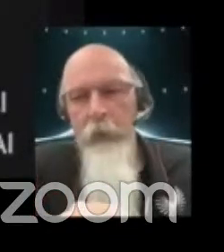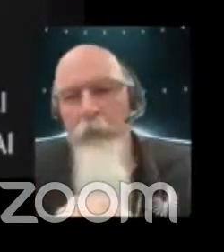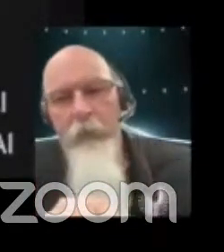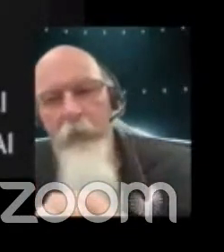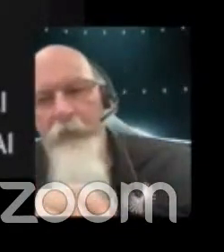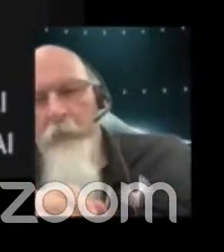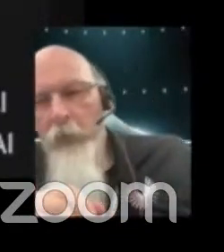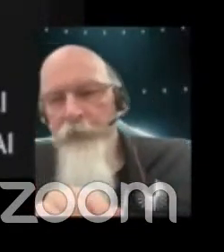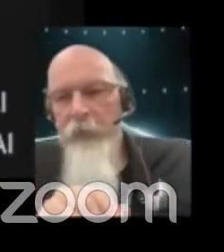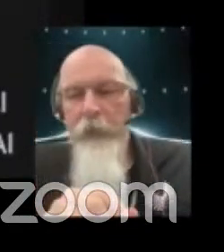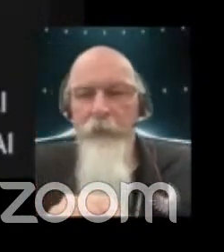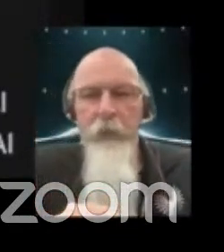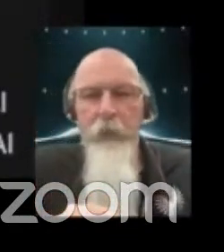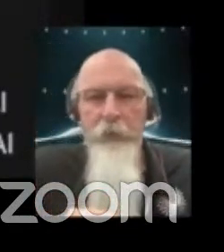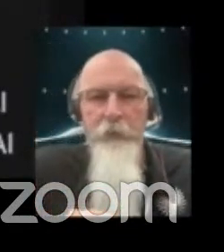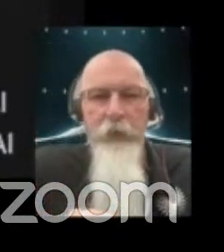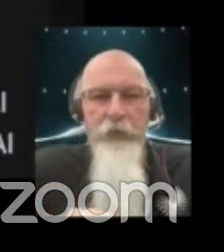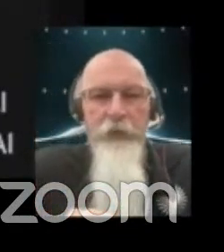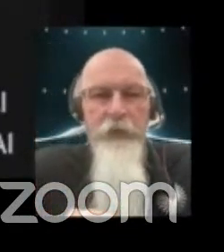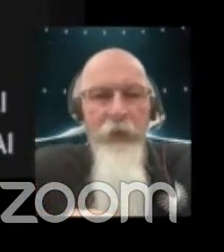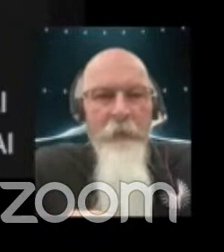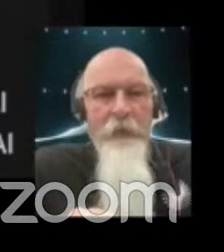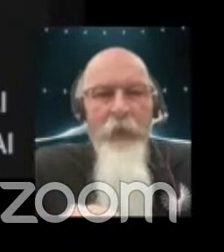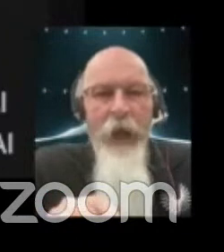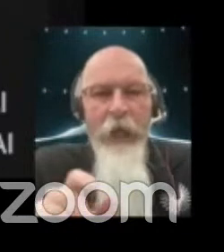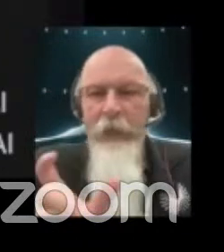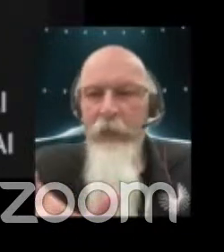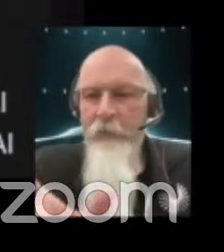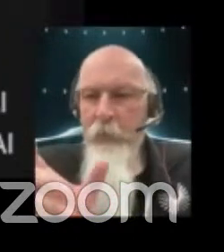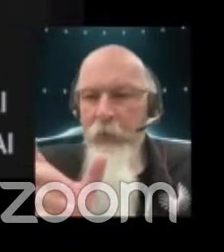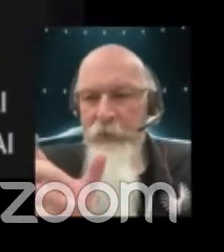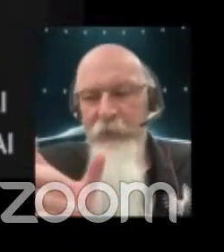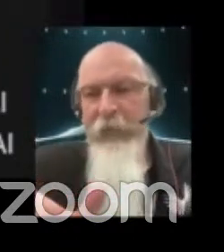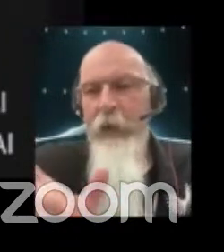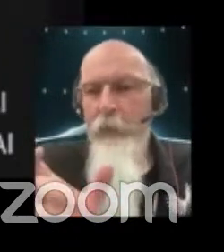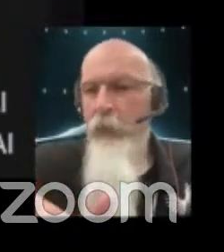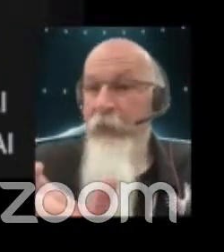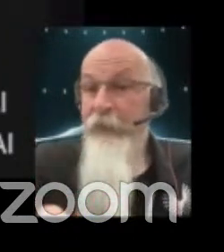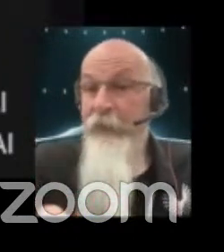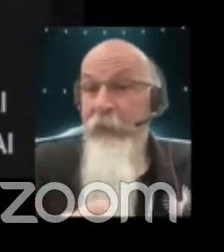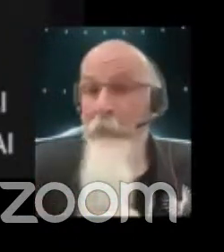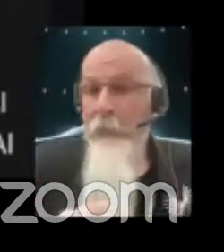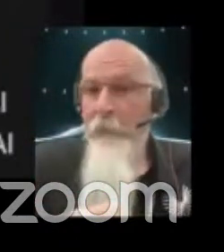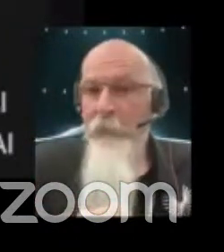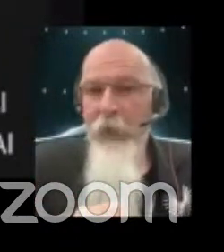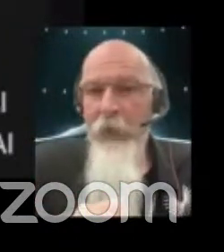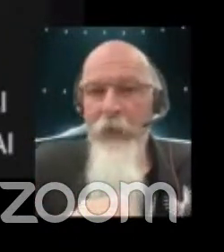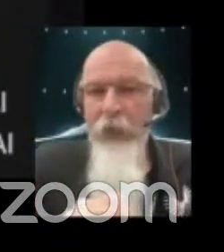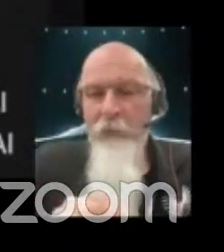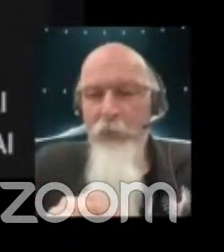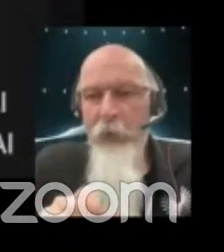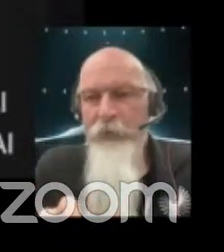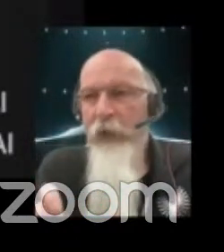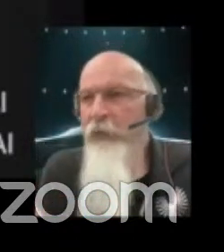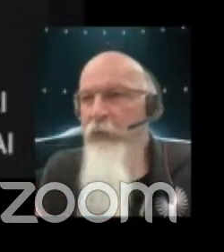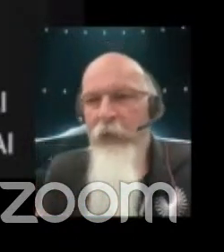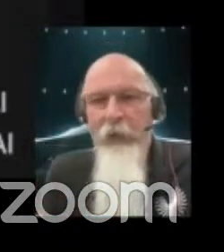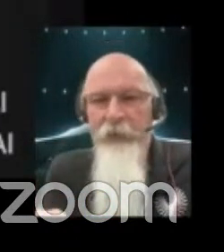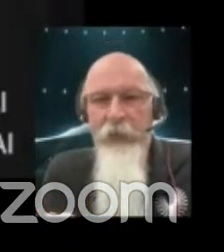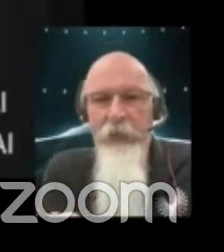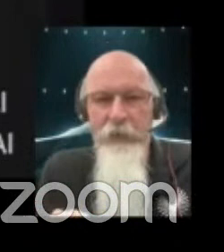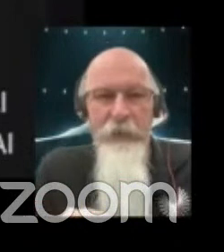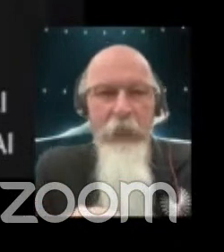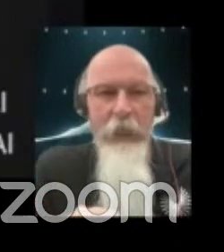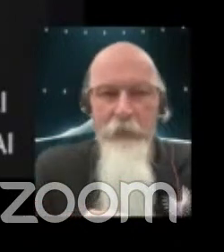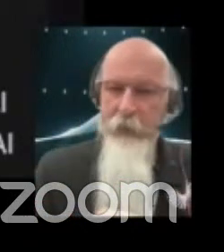four and there's some mods on it and some other bits and pieces and I love it because it's now putting a disclaimer and and pretty much everything